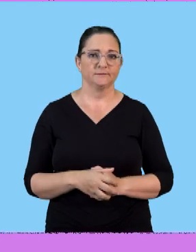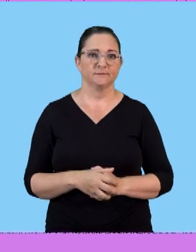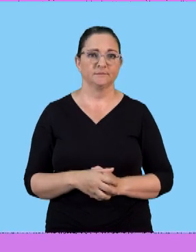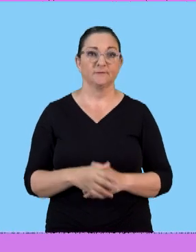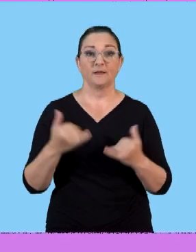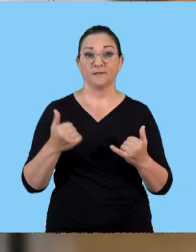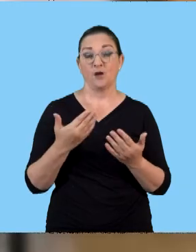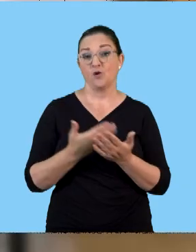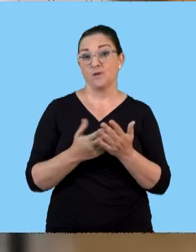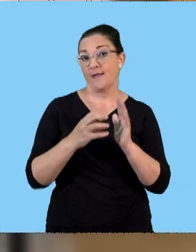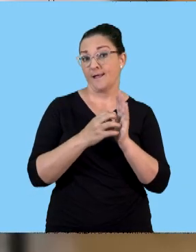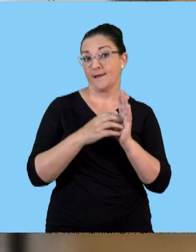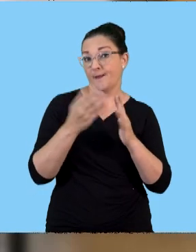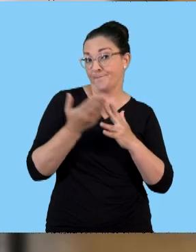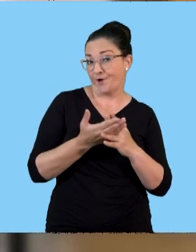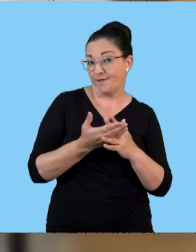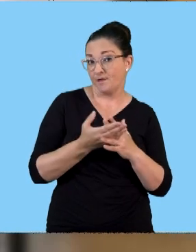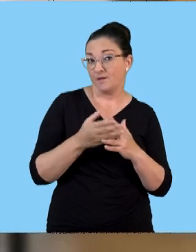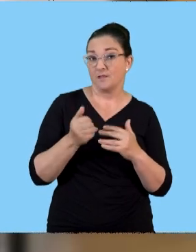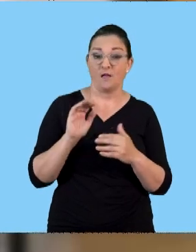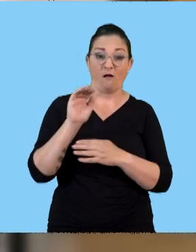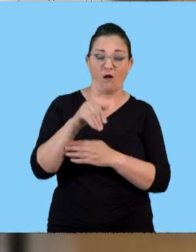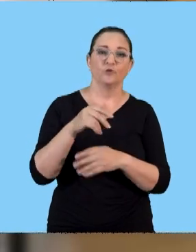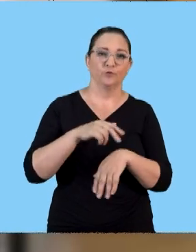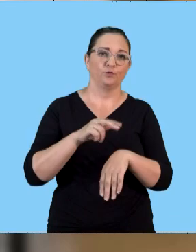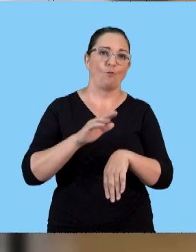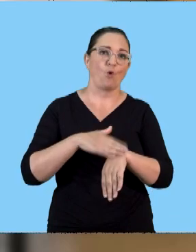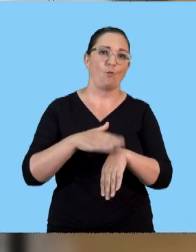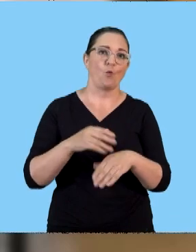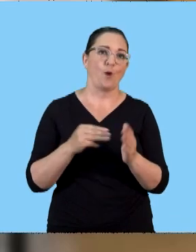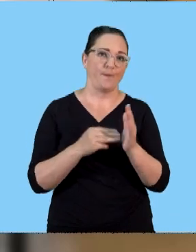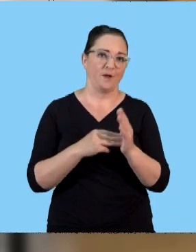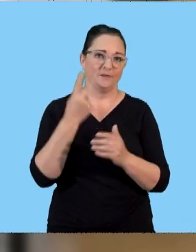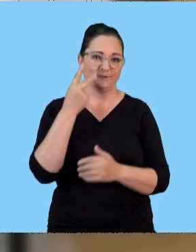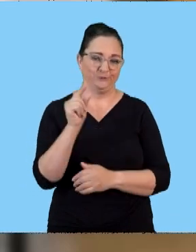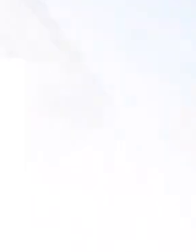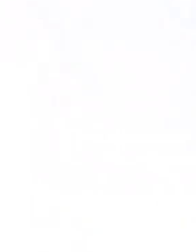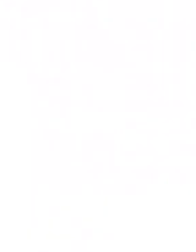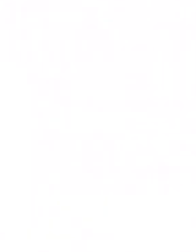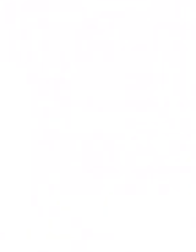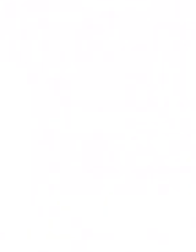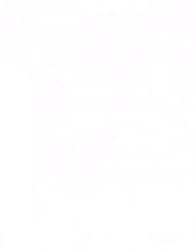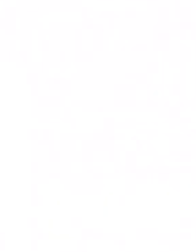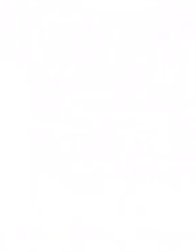correct. Okay, guys, let us take a quick break. After the break, we'll do some more maths. See you now.